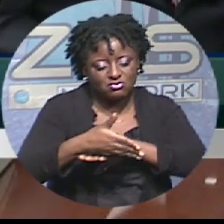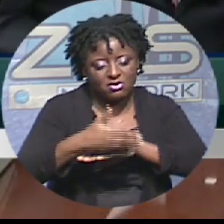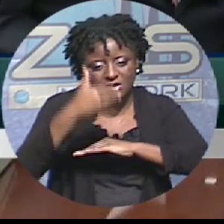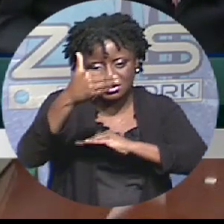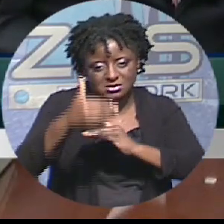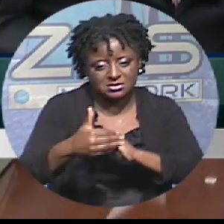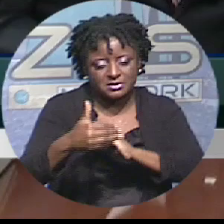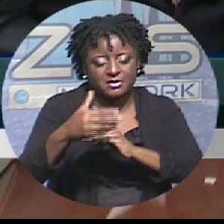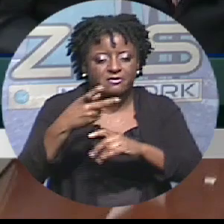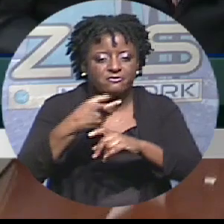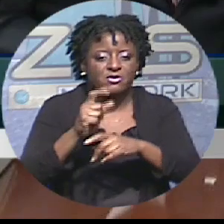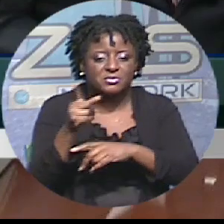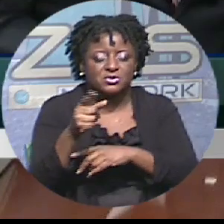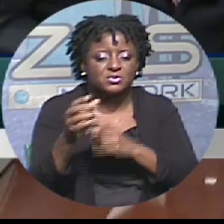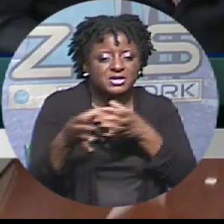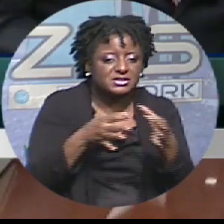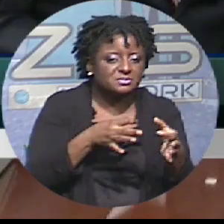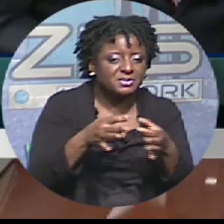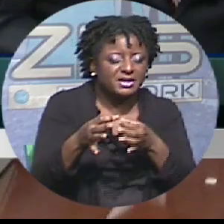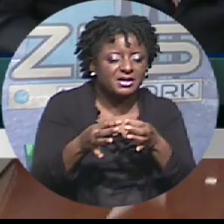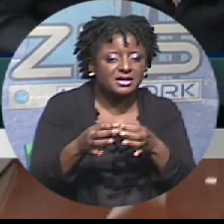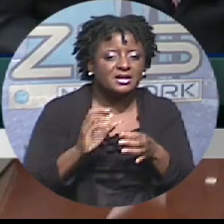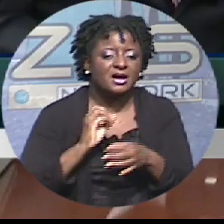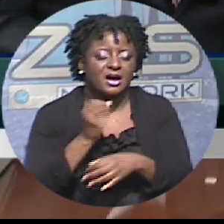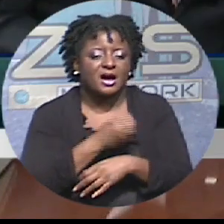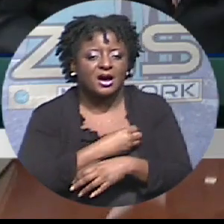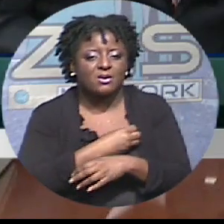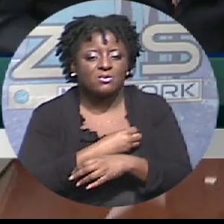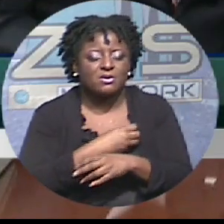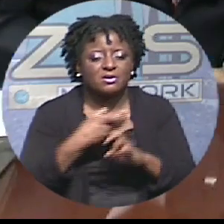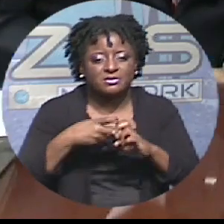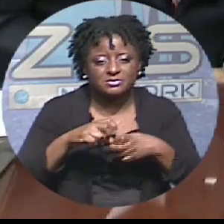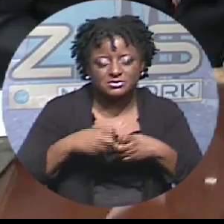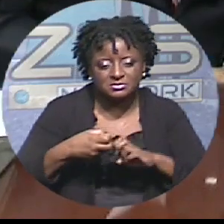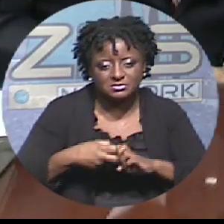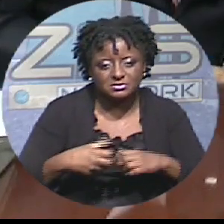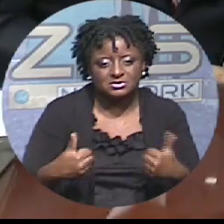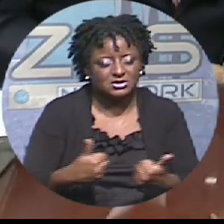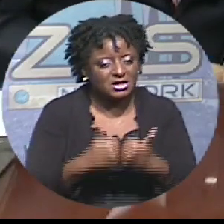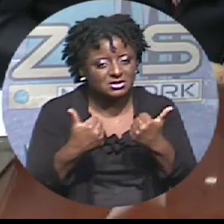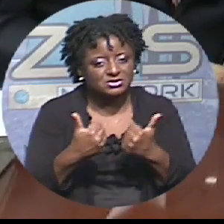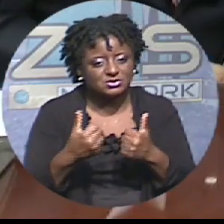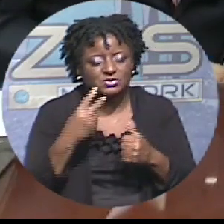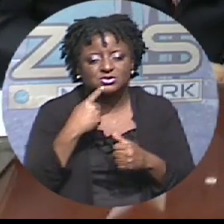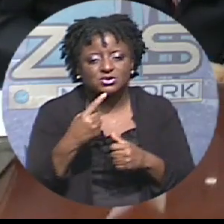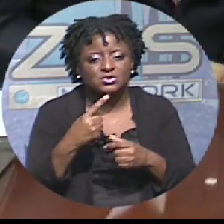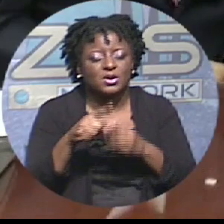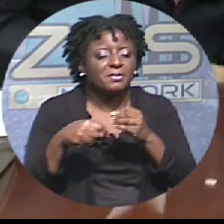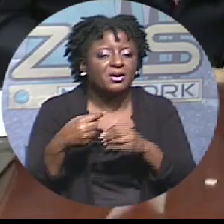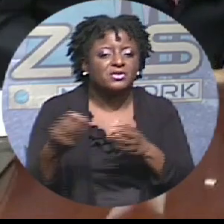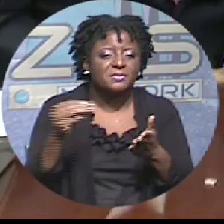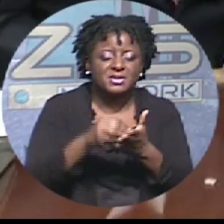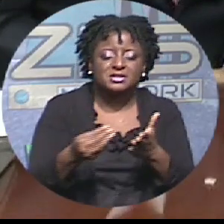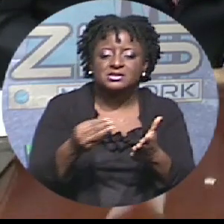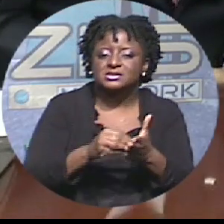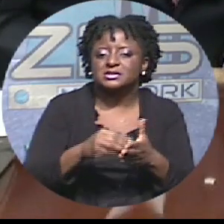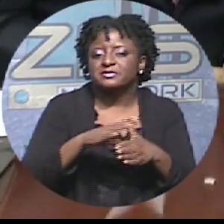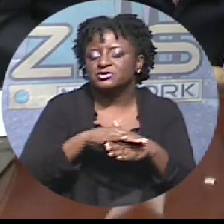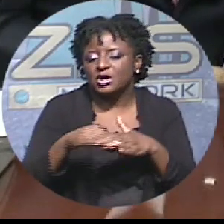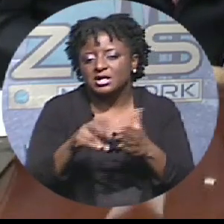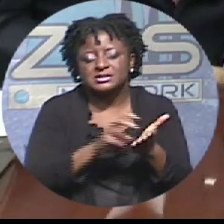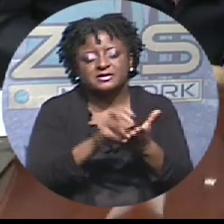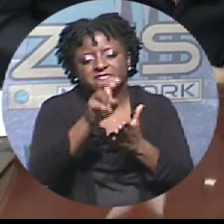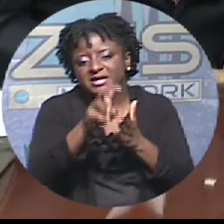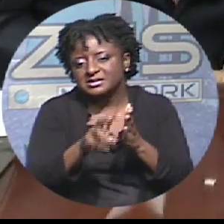we explained our position. We told you of the millions and millions of dollars that we had invested, the number of